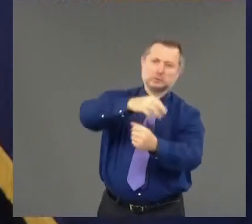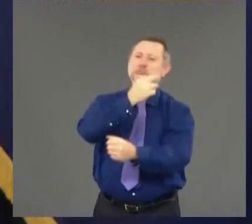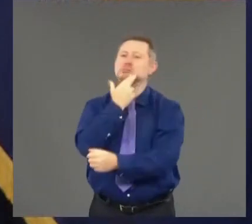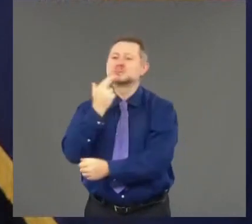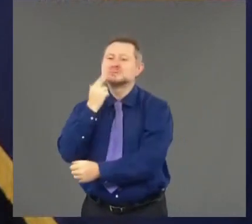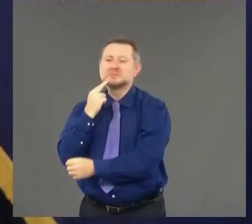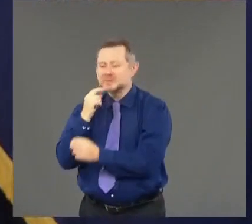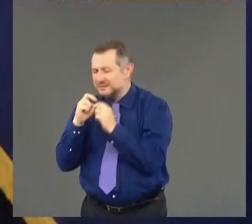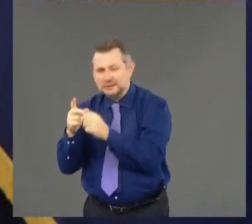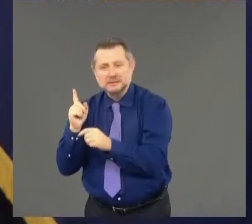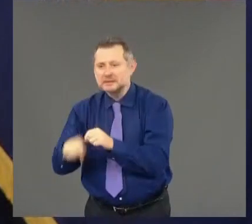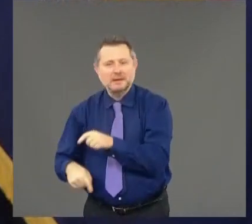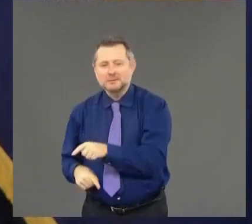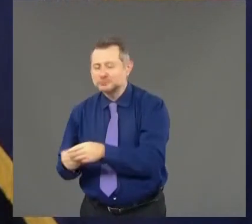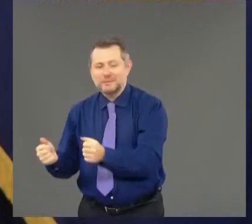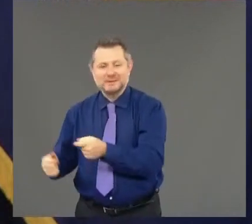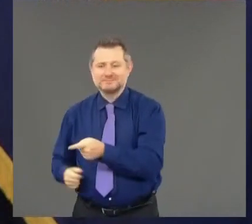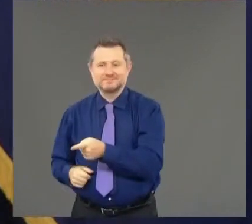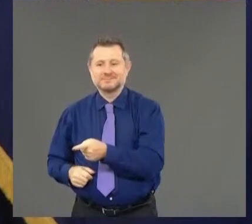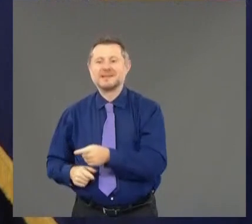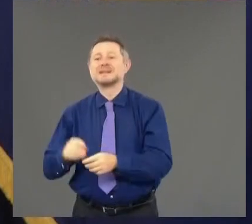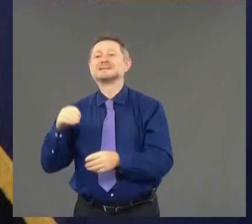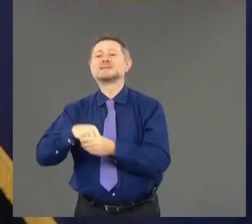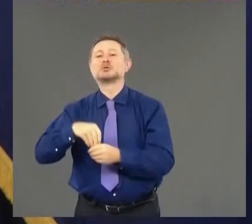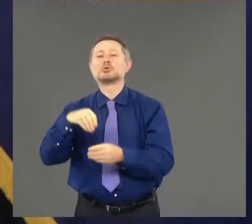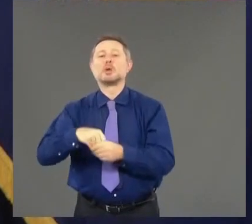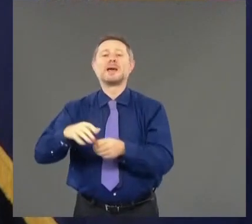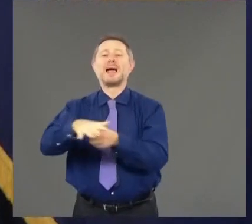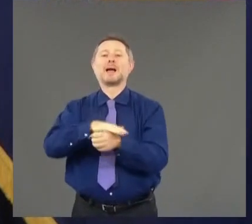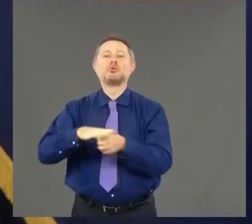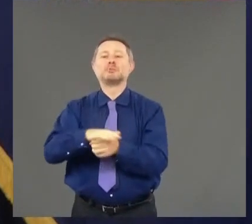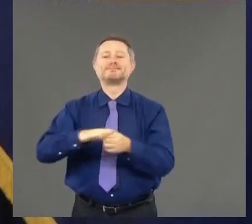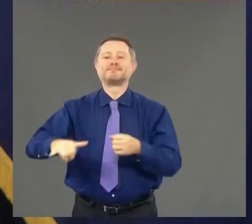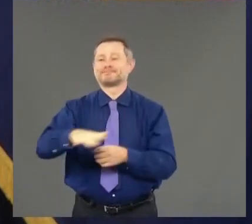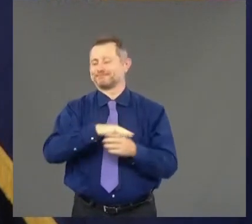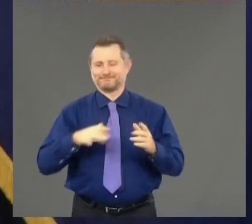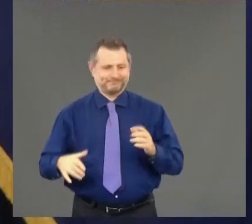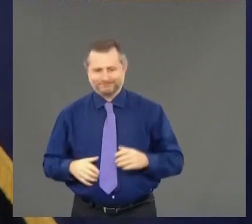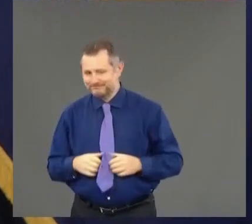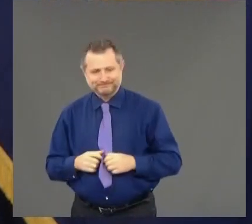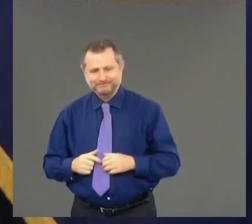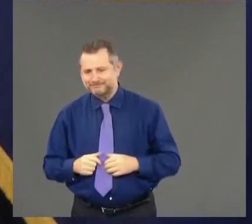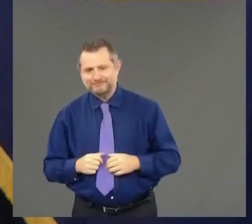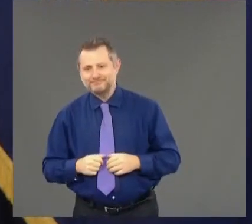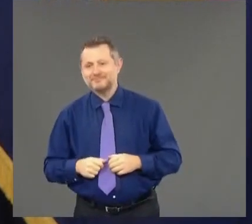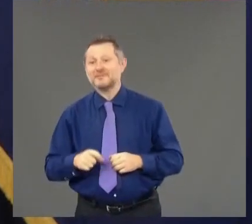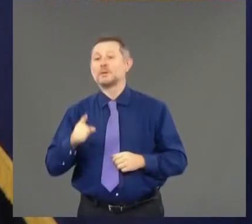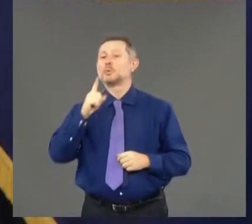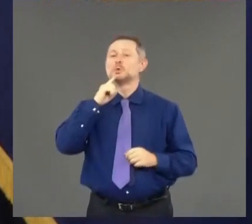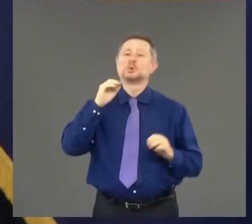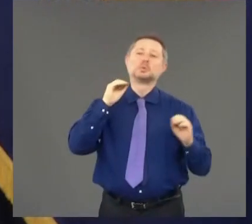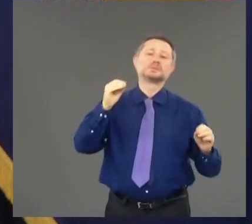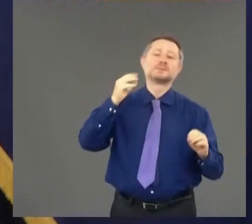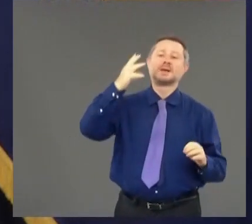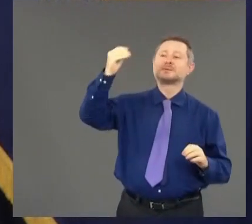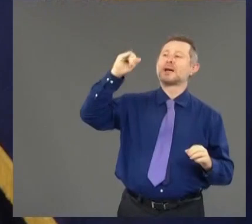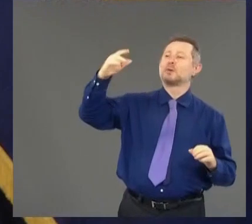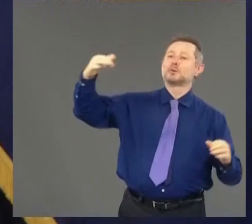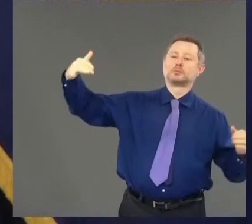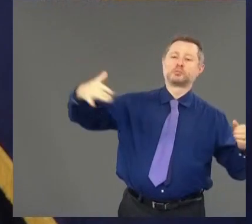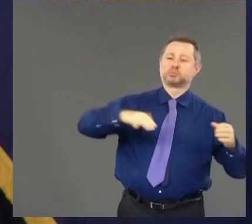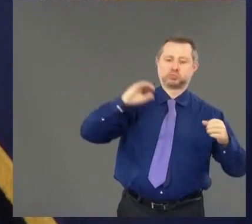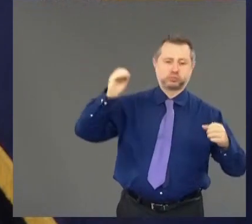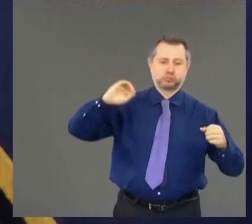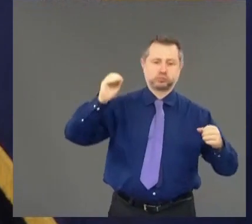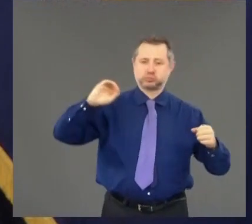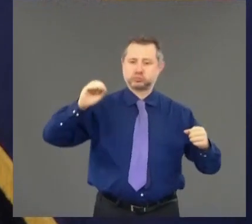Luis, indoor areas don't have outside air. That is not going to be fixed